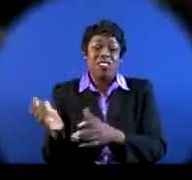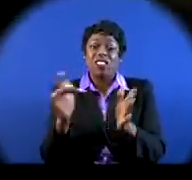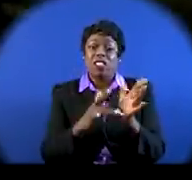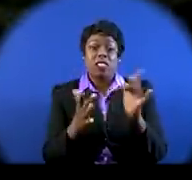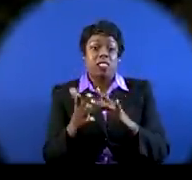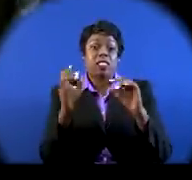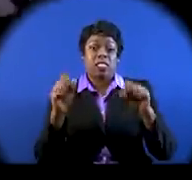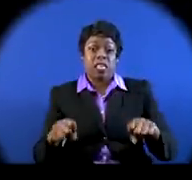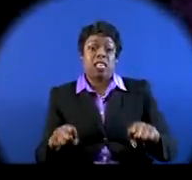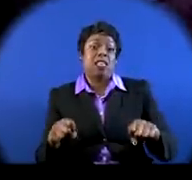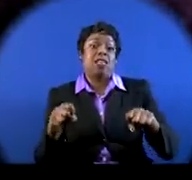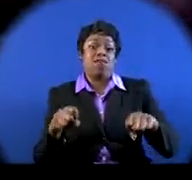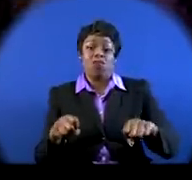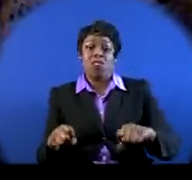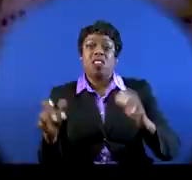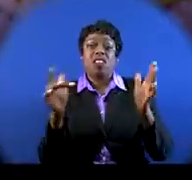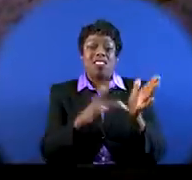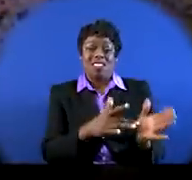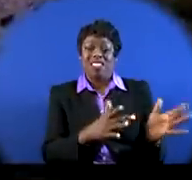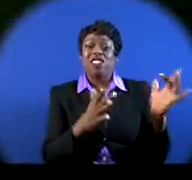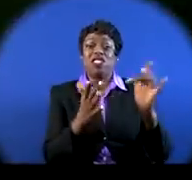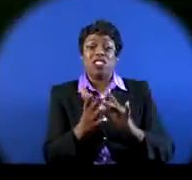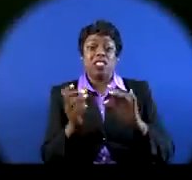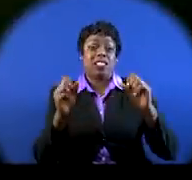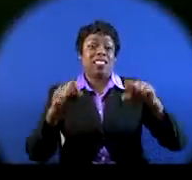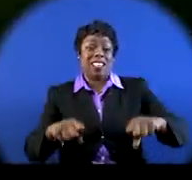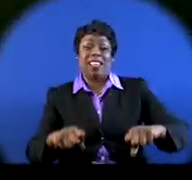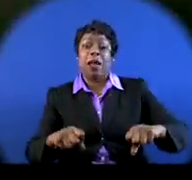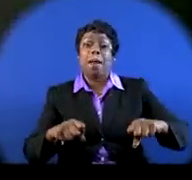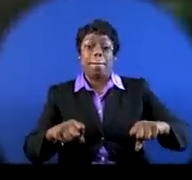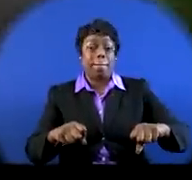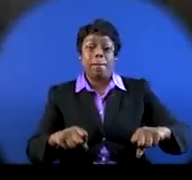Jesus him. Jesus him.